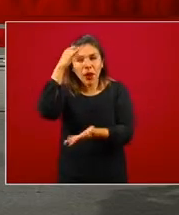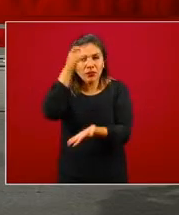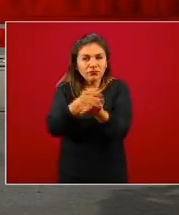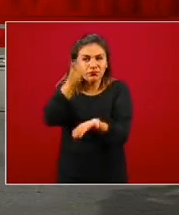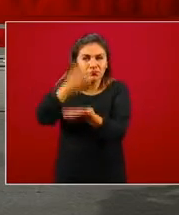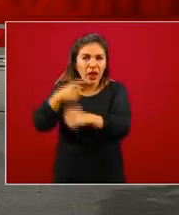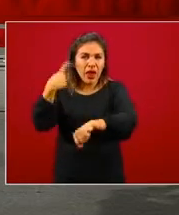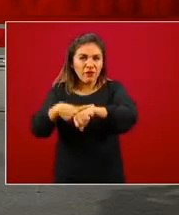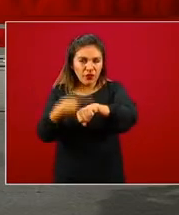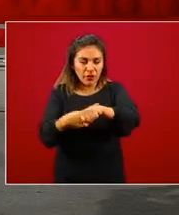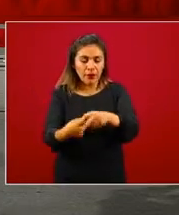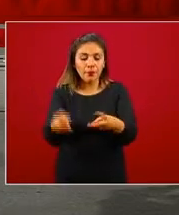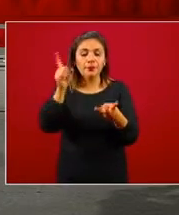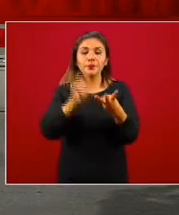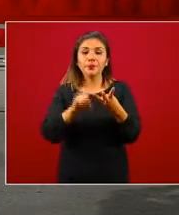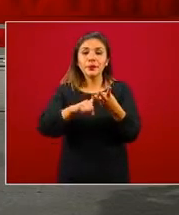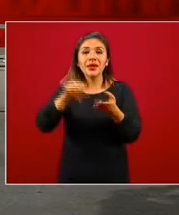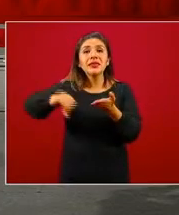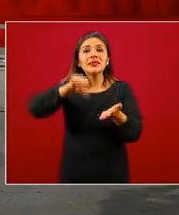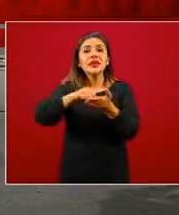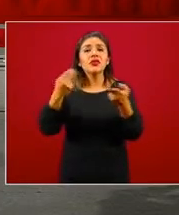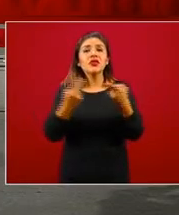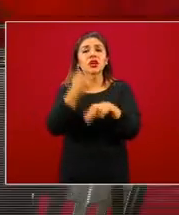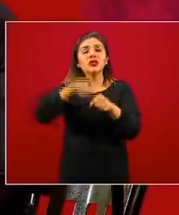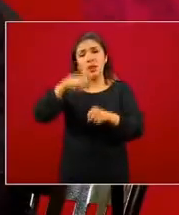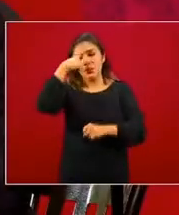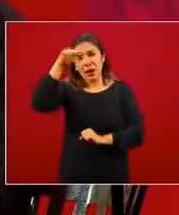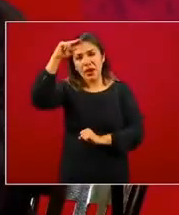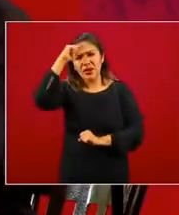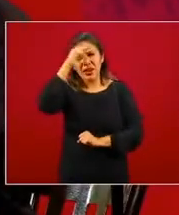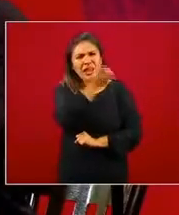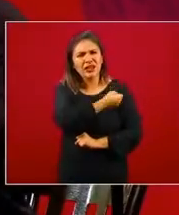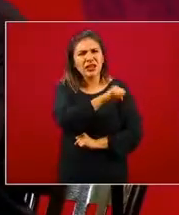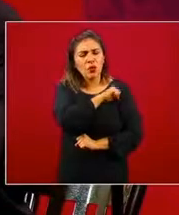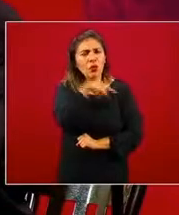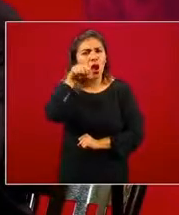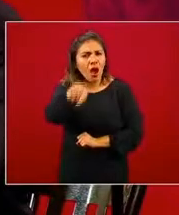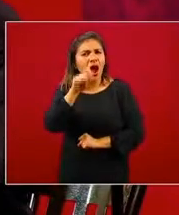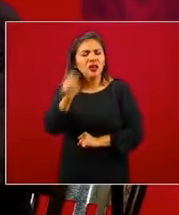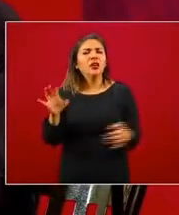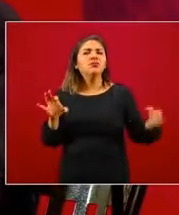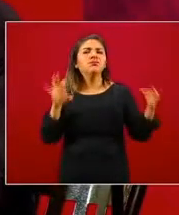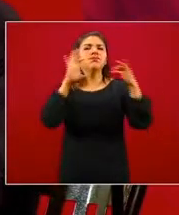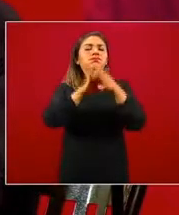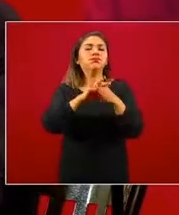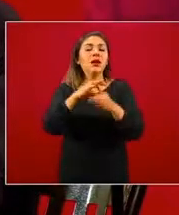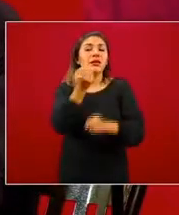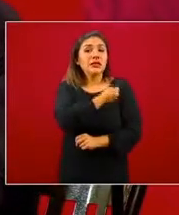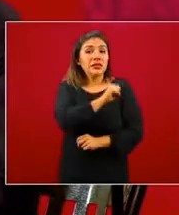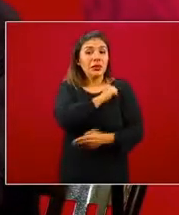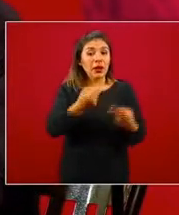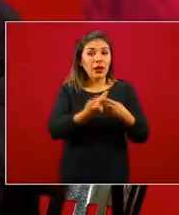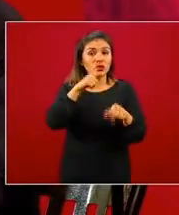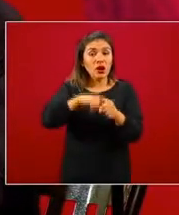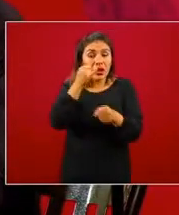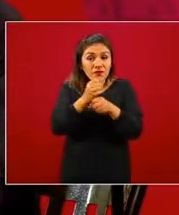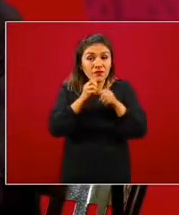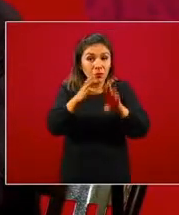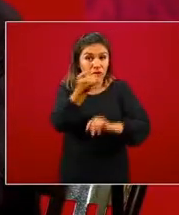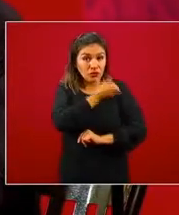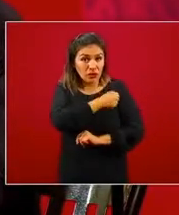will be able to do more diagnosis that is clinical diagnosis. All of this would work